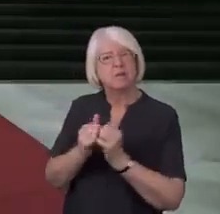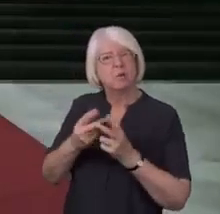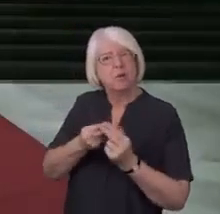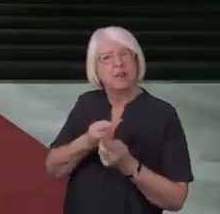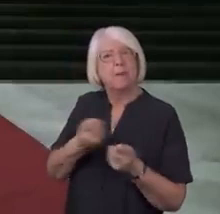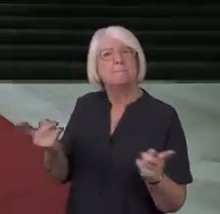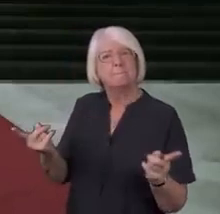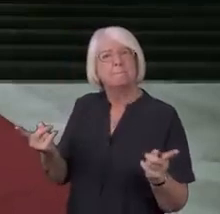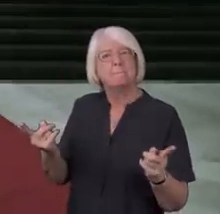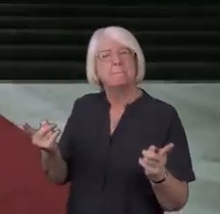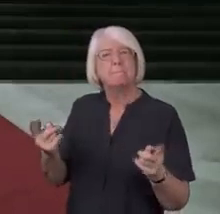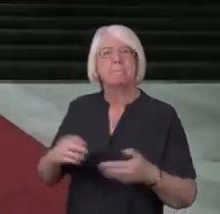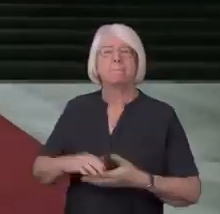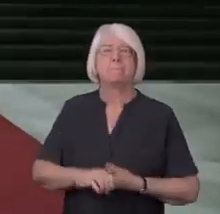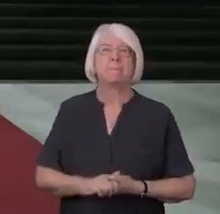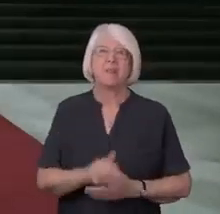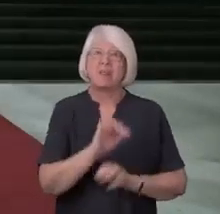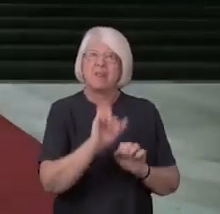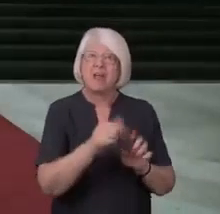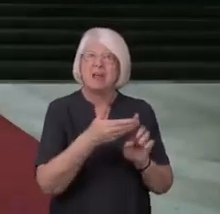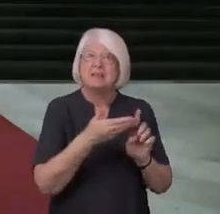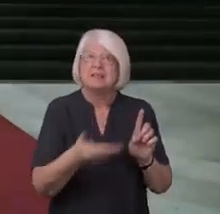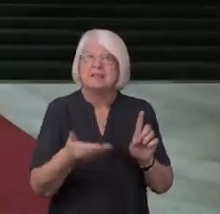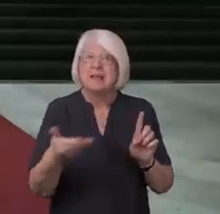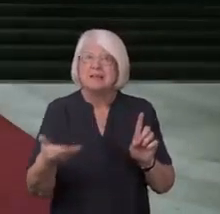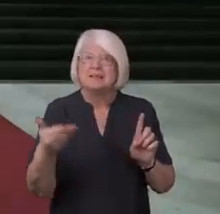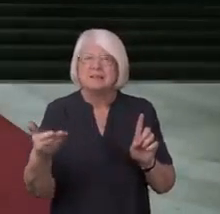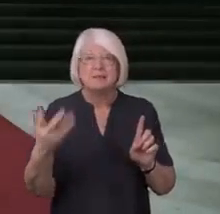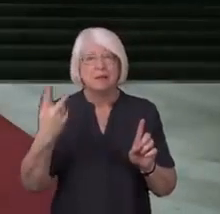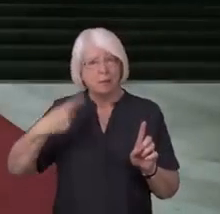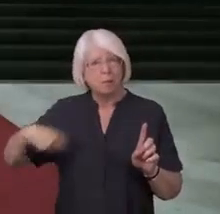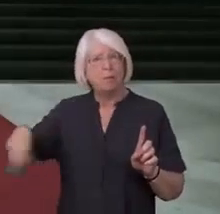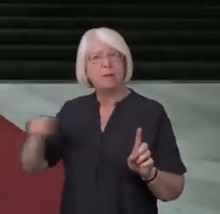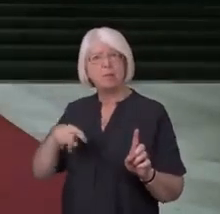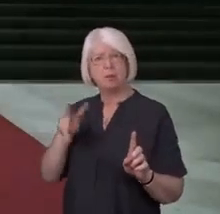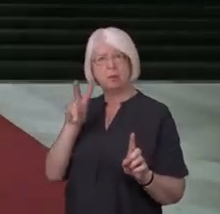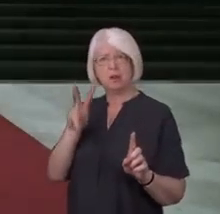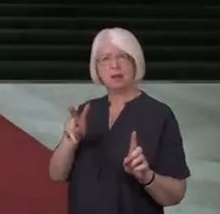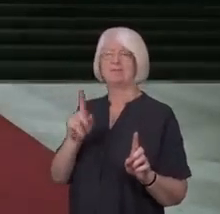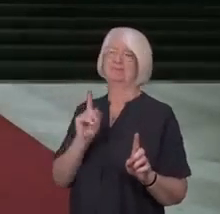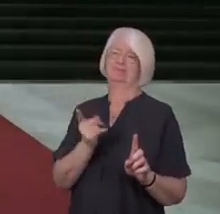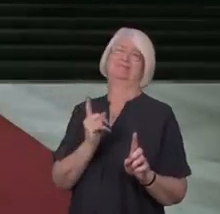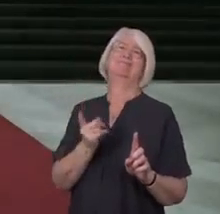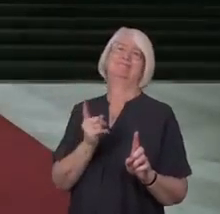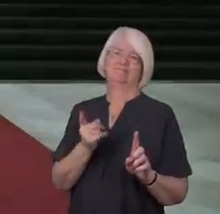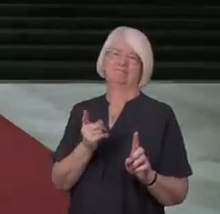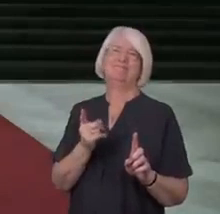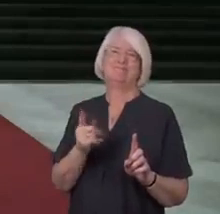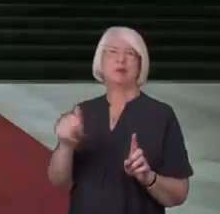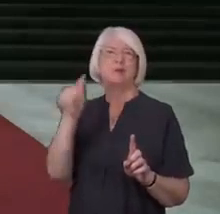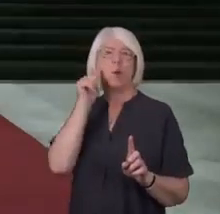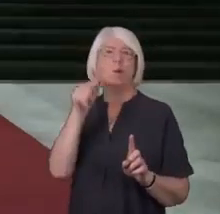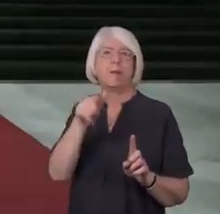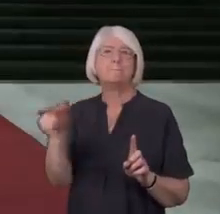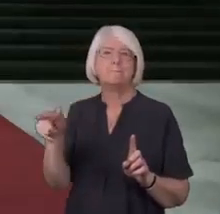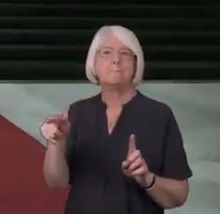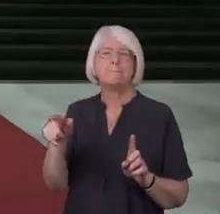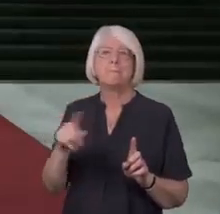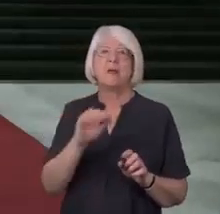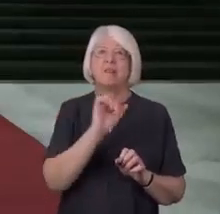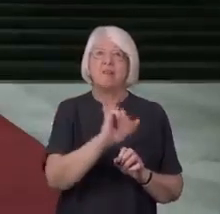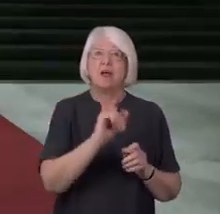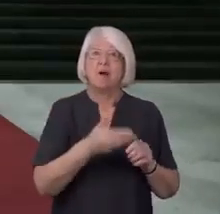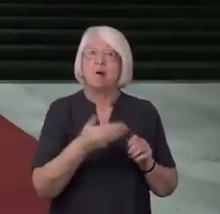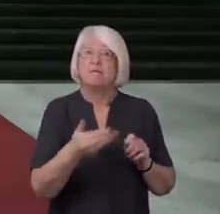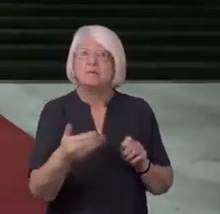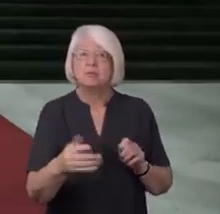them. Their descendants shall be known among the nations, and their offspring